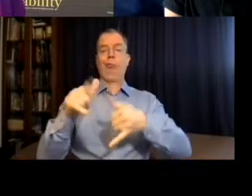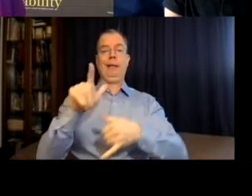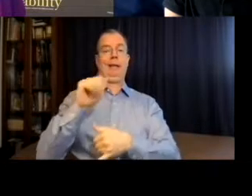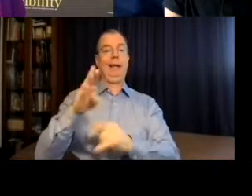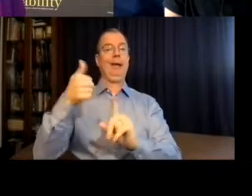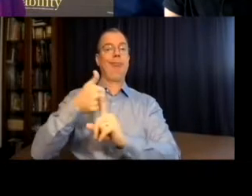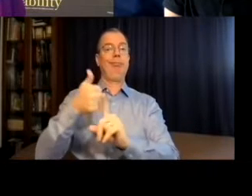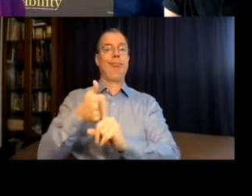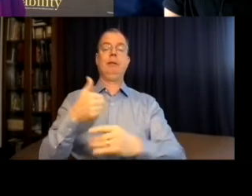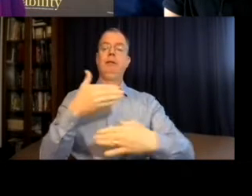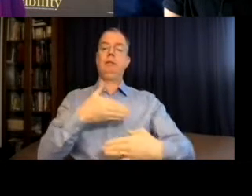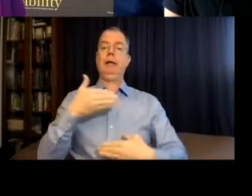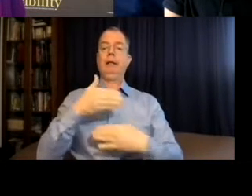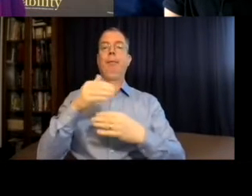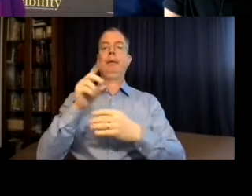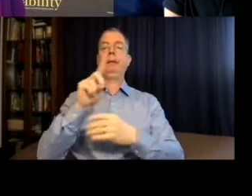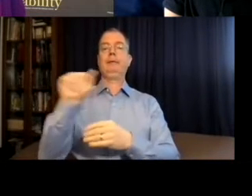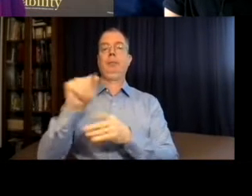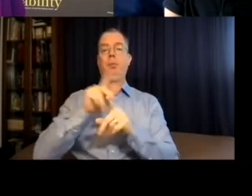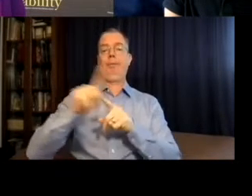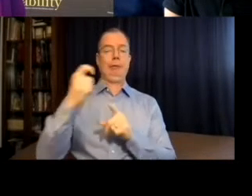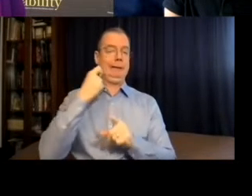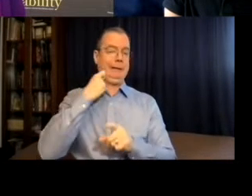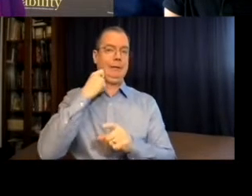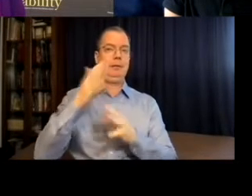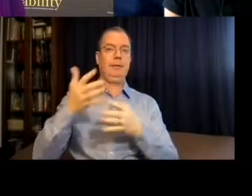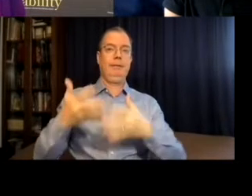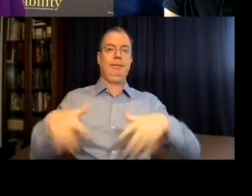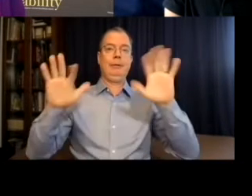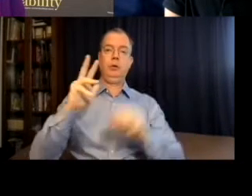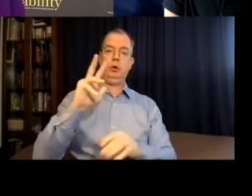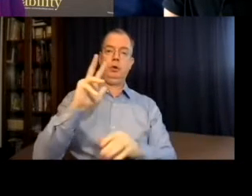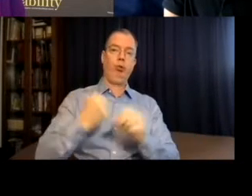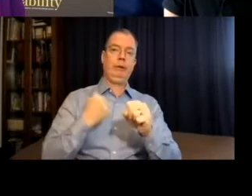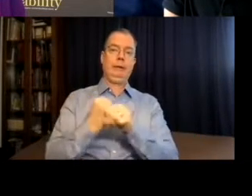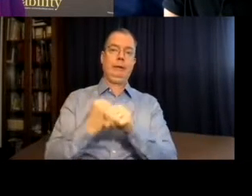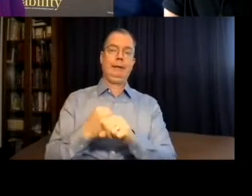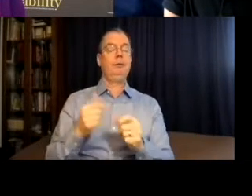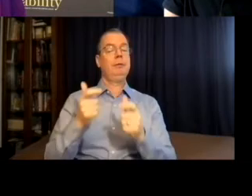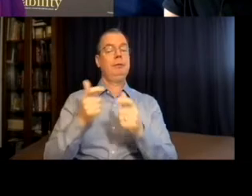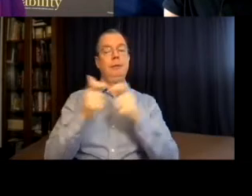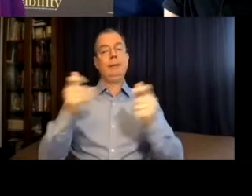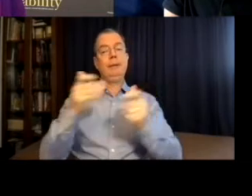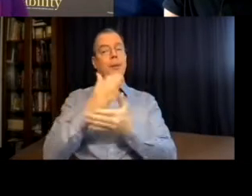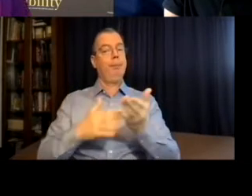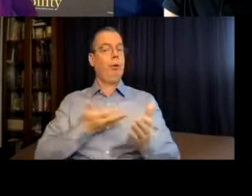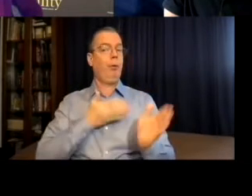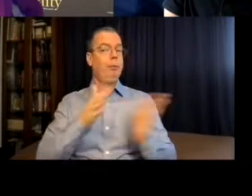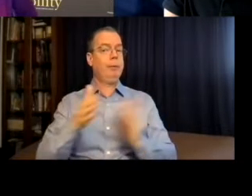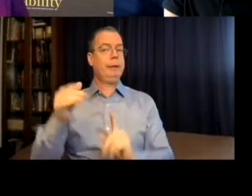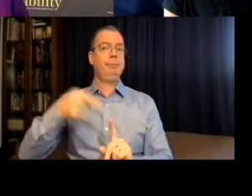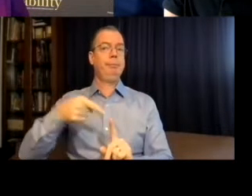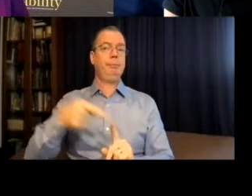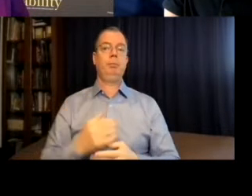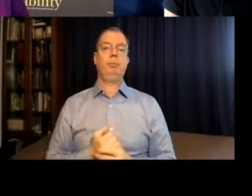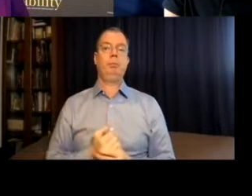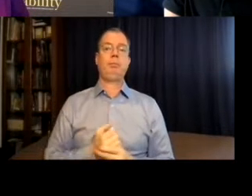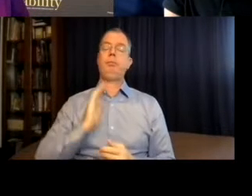Our award-winning lab for entertainment professionals with disabilities, which just finished its 3rd year, is a big part of that plan.